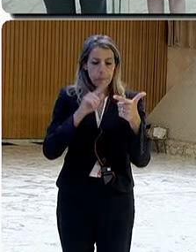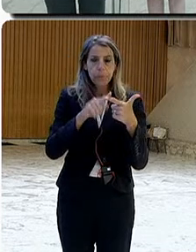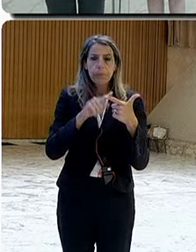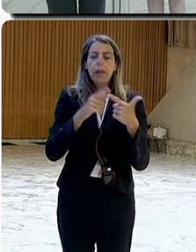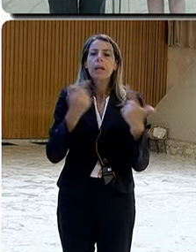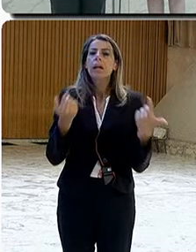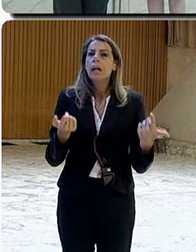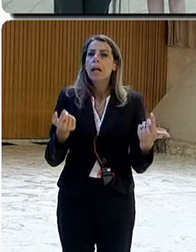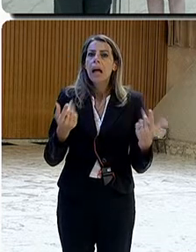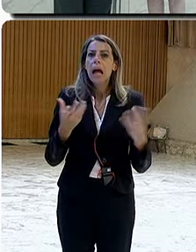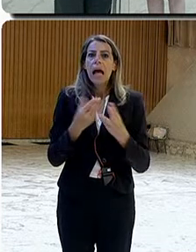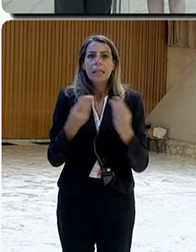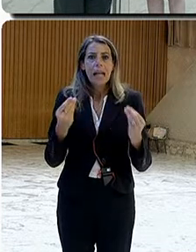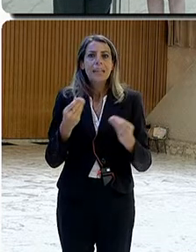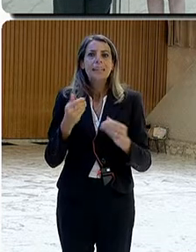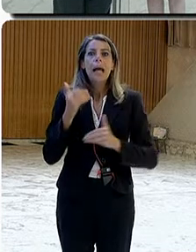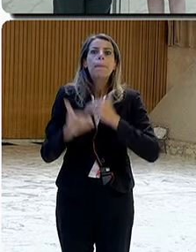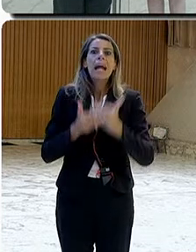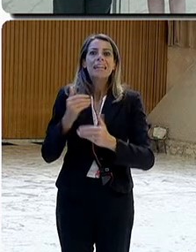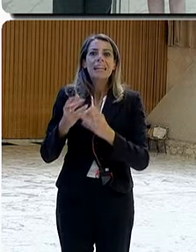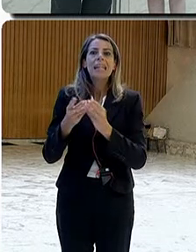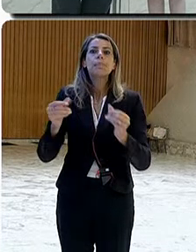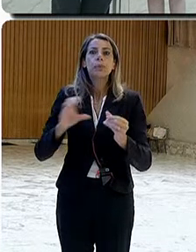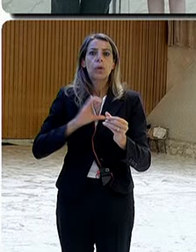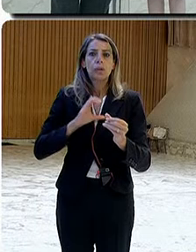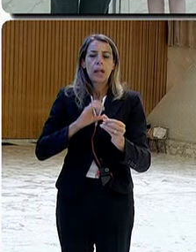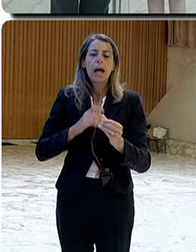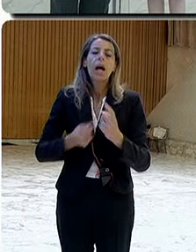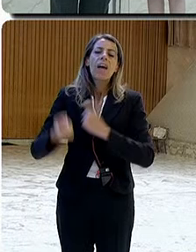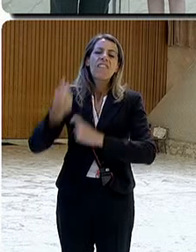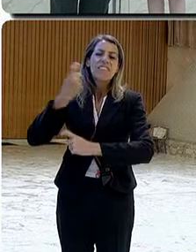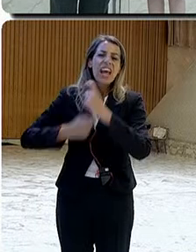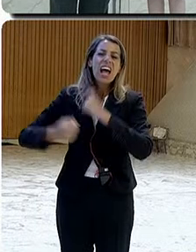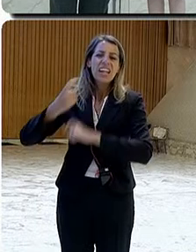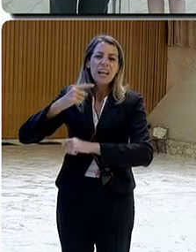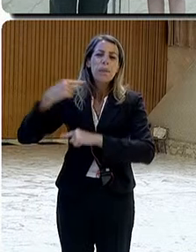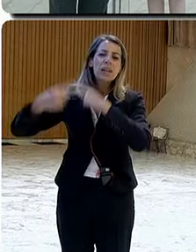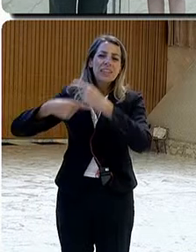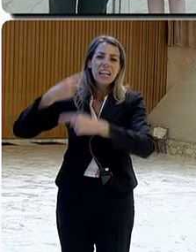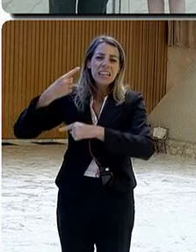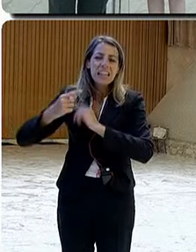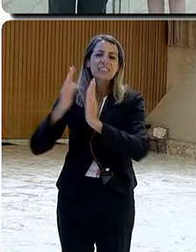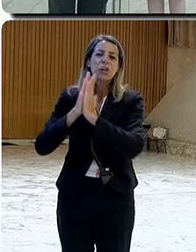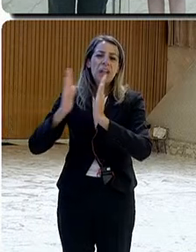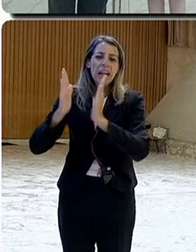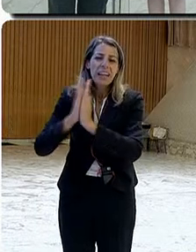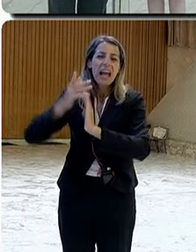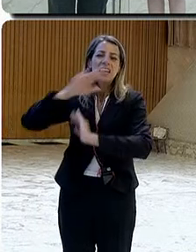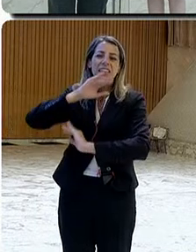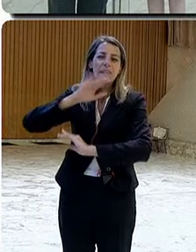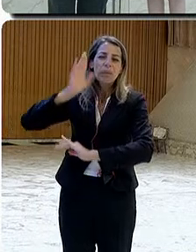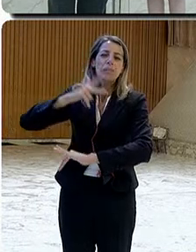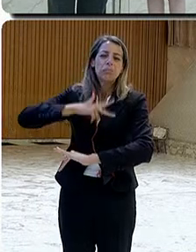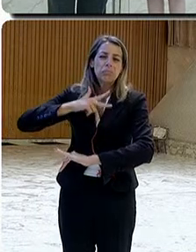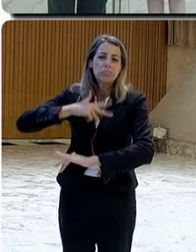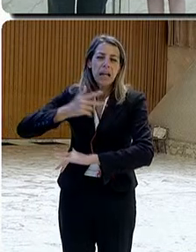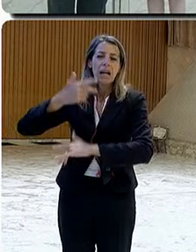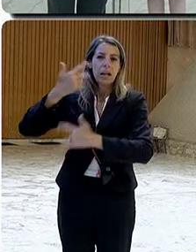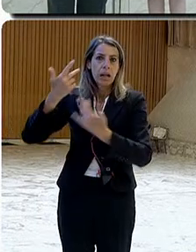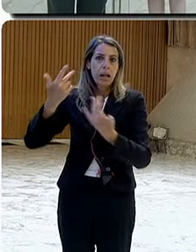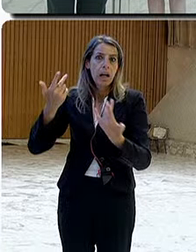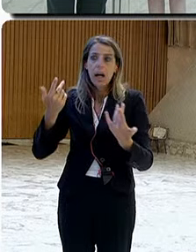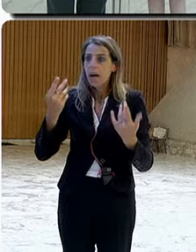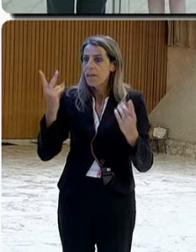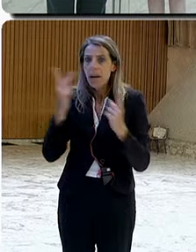practices associated with Catholic spirituality are drawn from the monastic and clerical traditions and can be